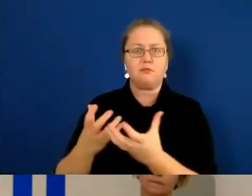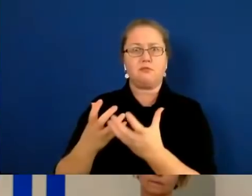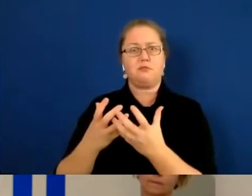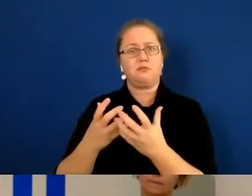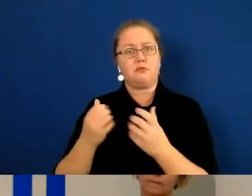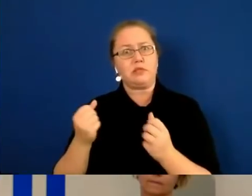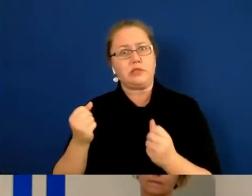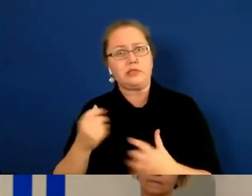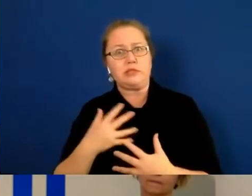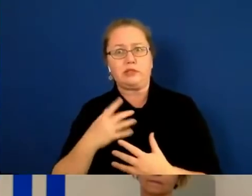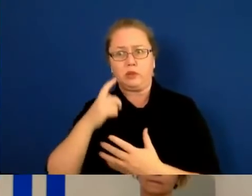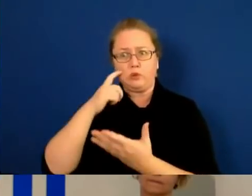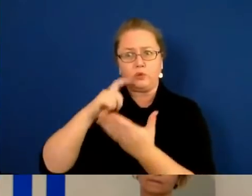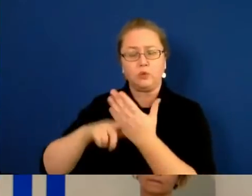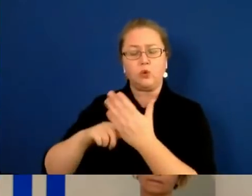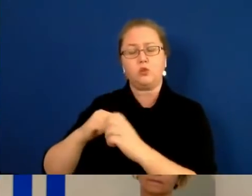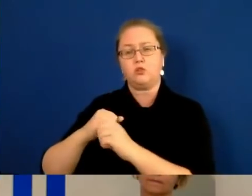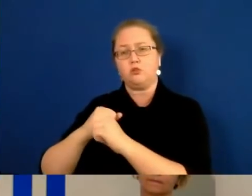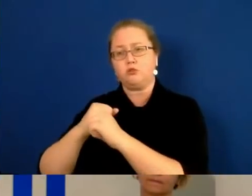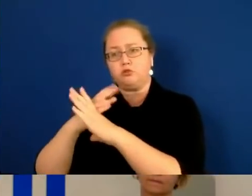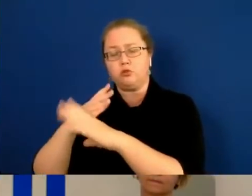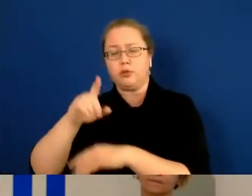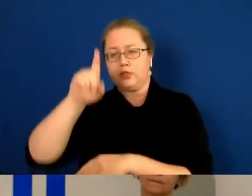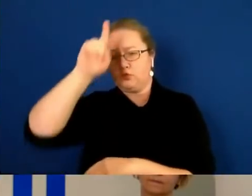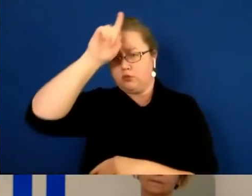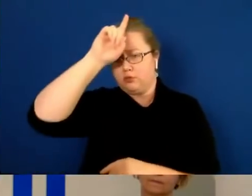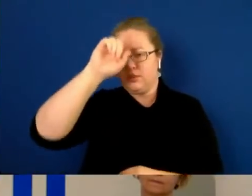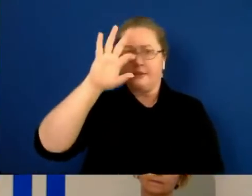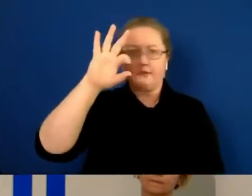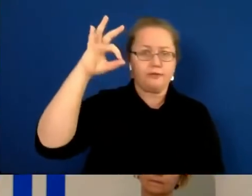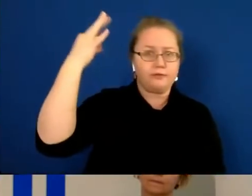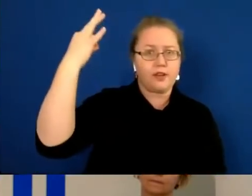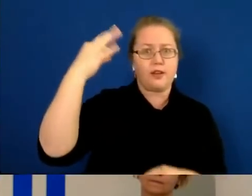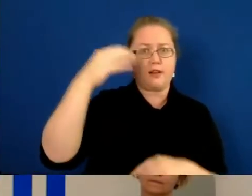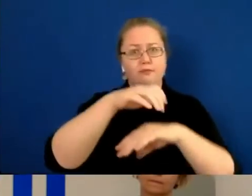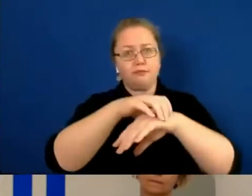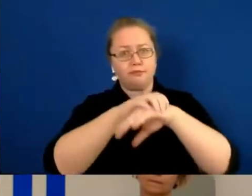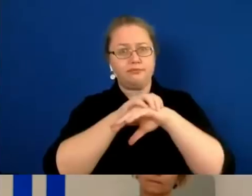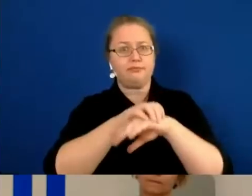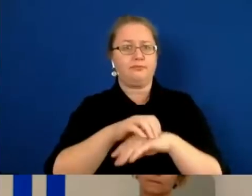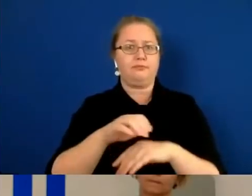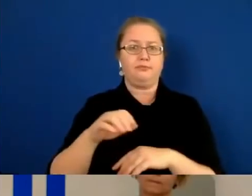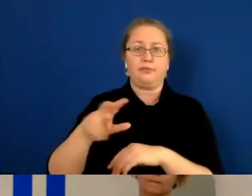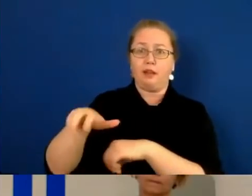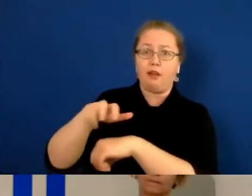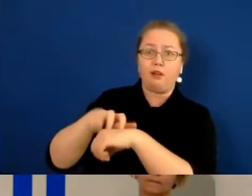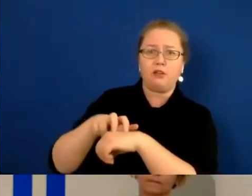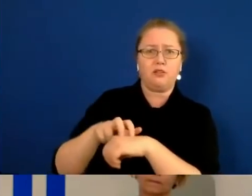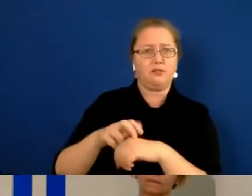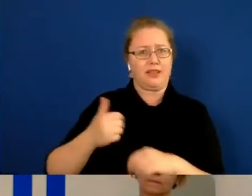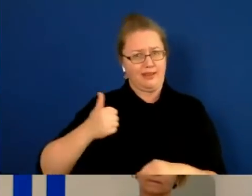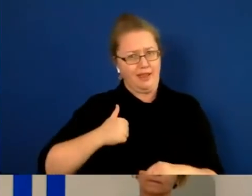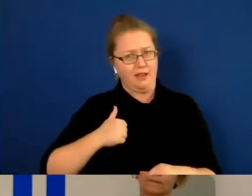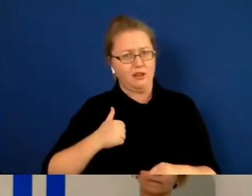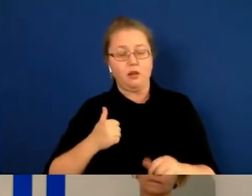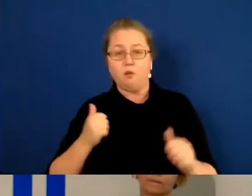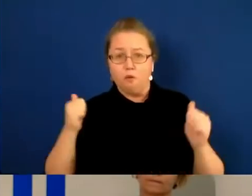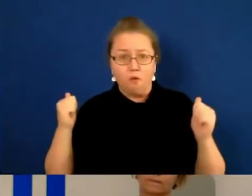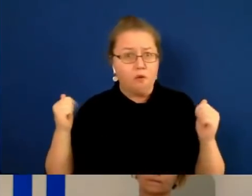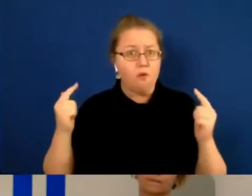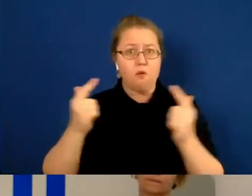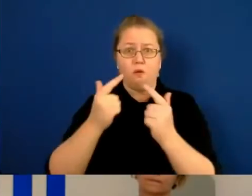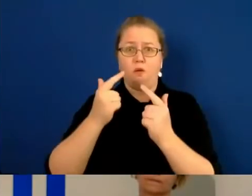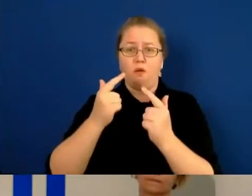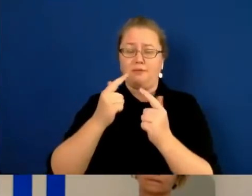the attention, efforts, assistance, and support of the public health officer, medical health officers, and public health officials. And every